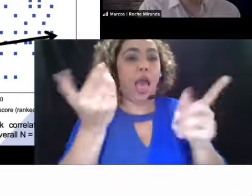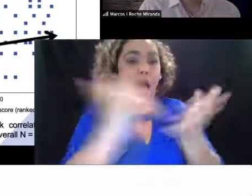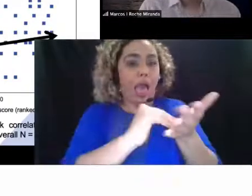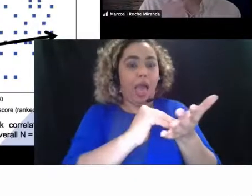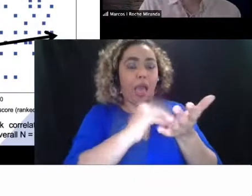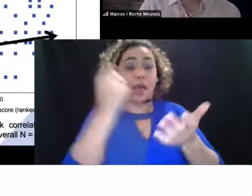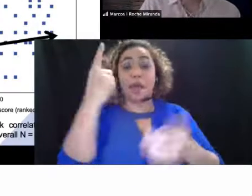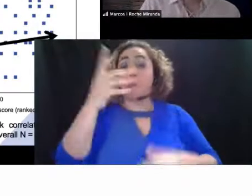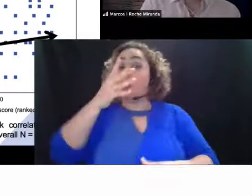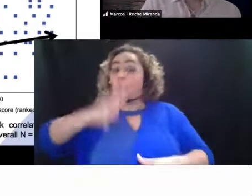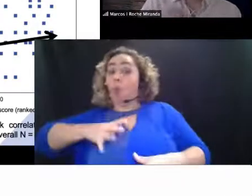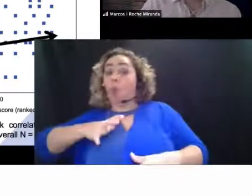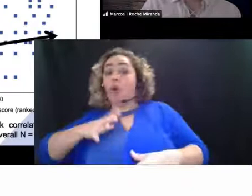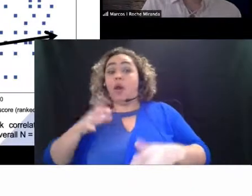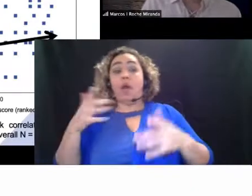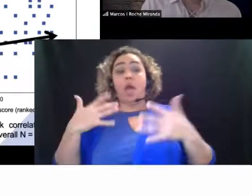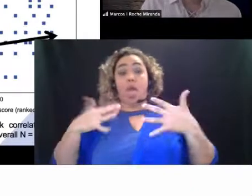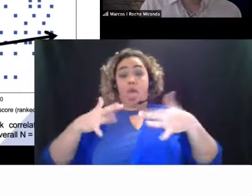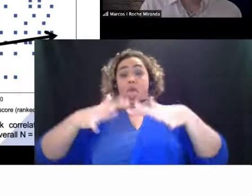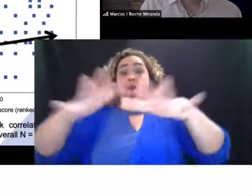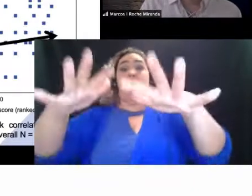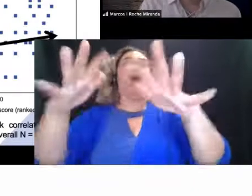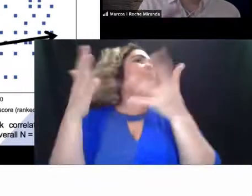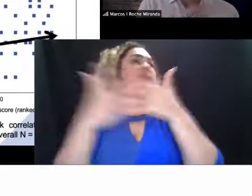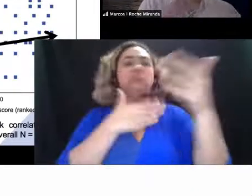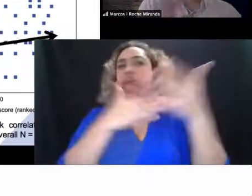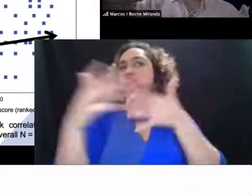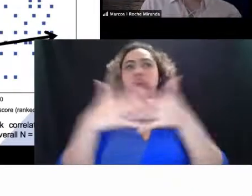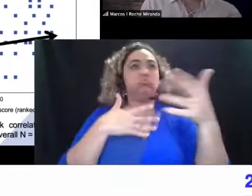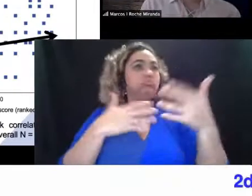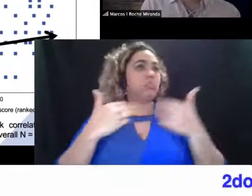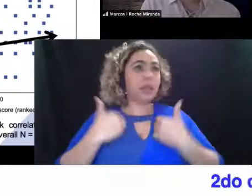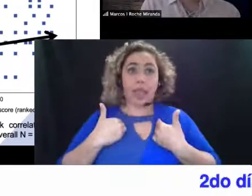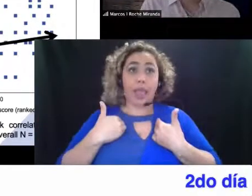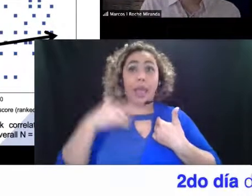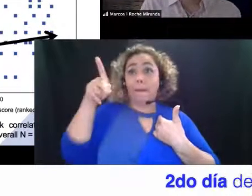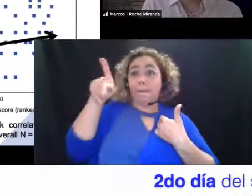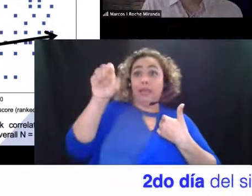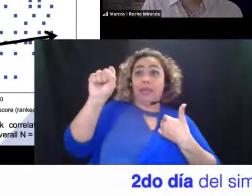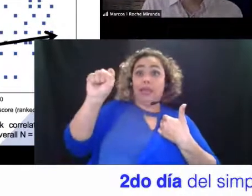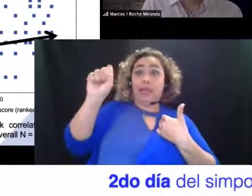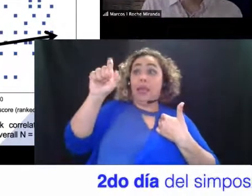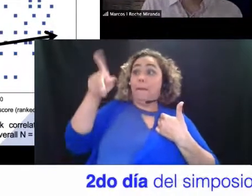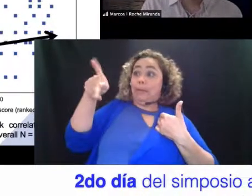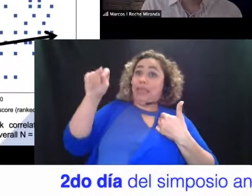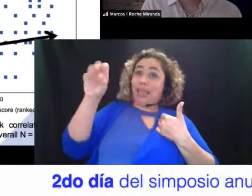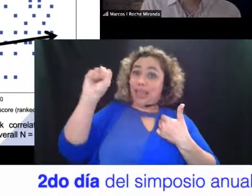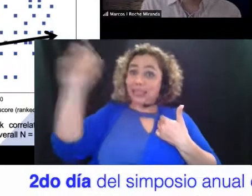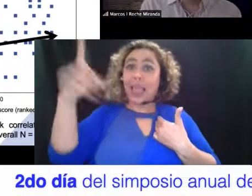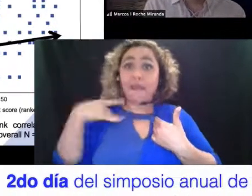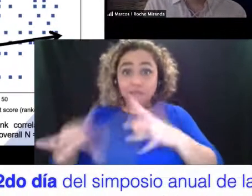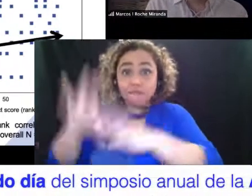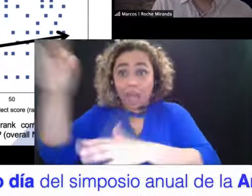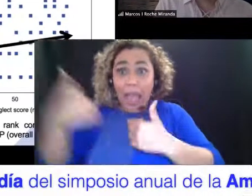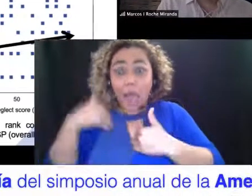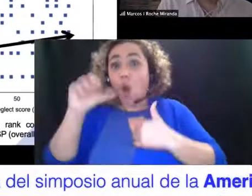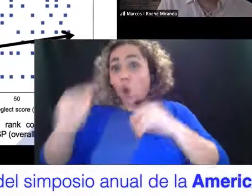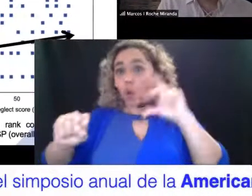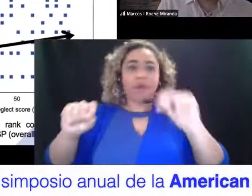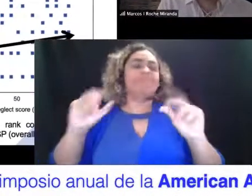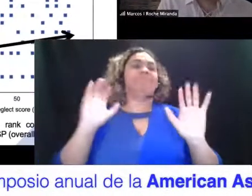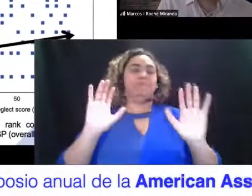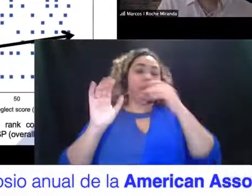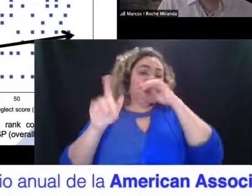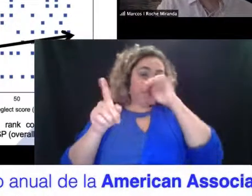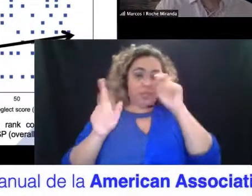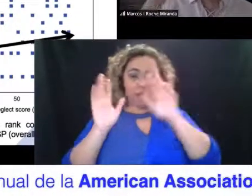while females suffered from ataque de nervios regardless of their PTSD diagnosis. If we refer our attention